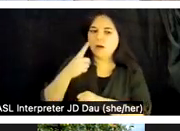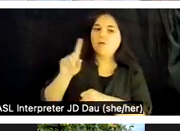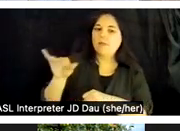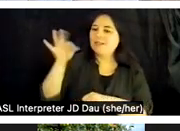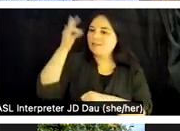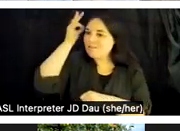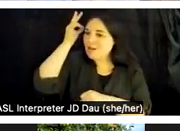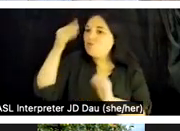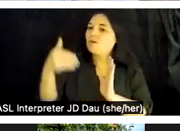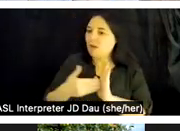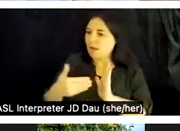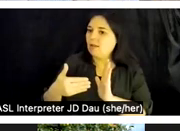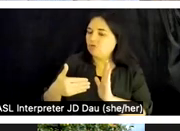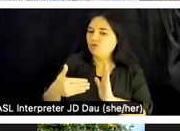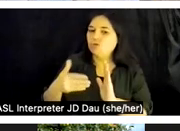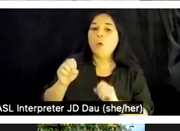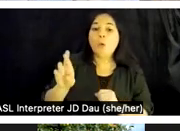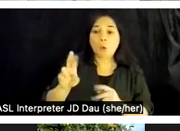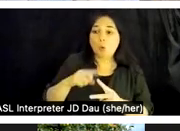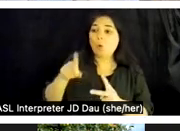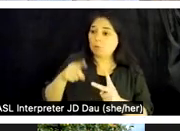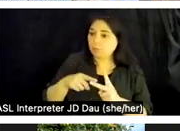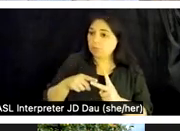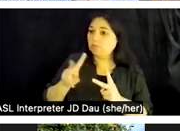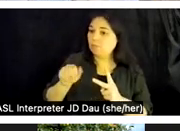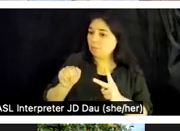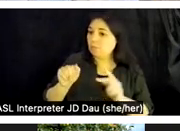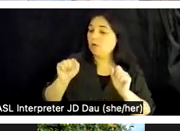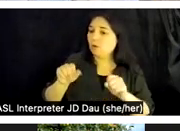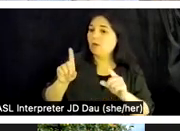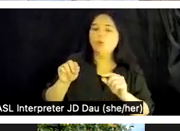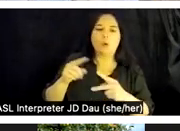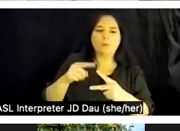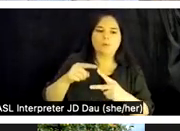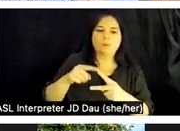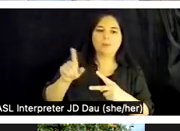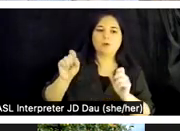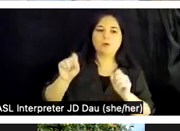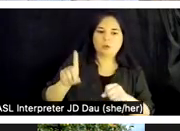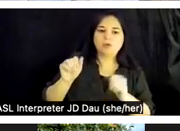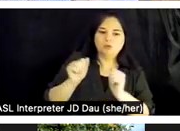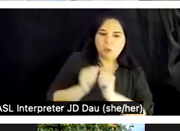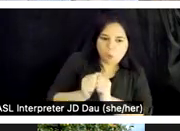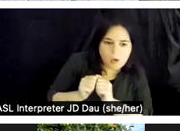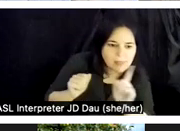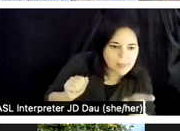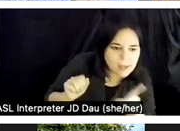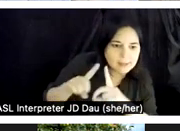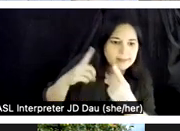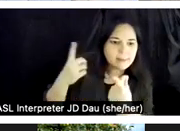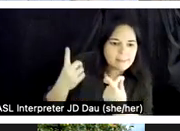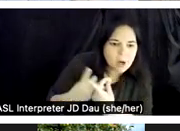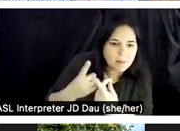violations, or you can do it in Virginia with the Department of Professional and Occupational Regulation, otherwise known